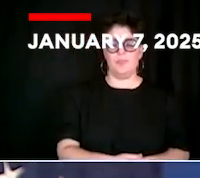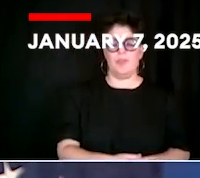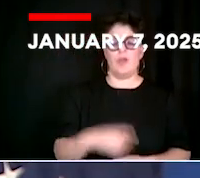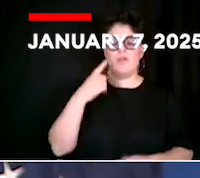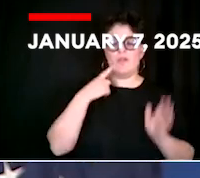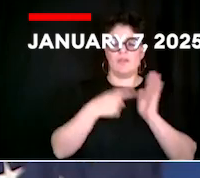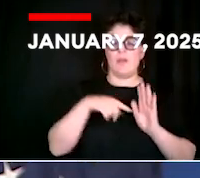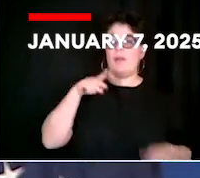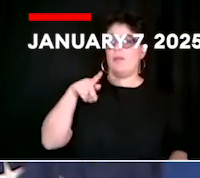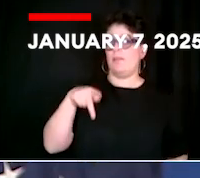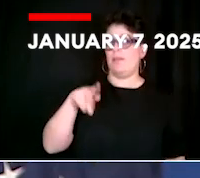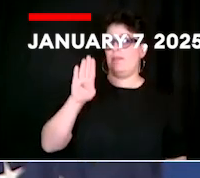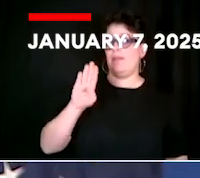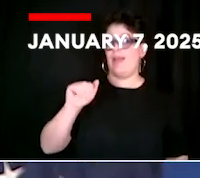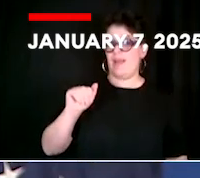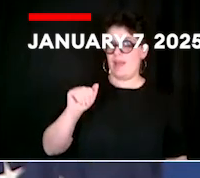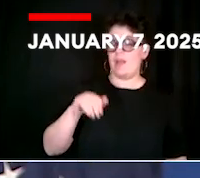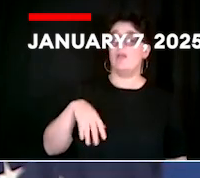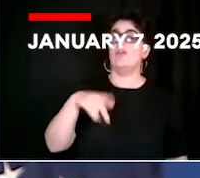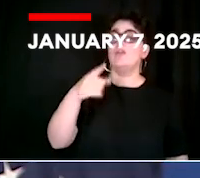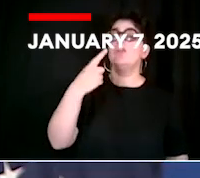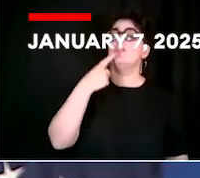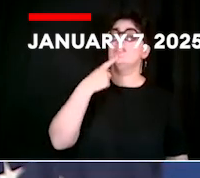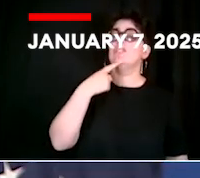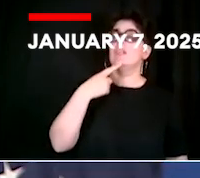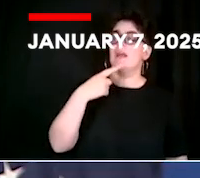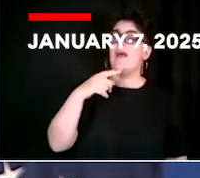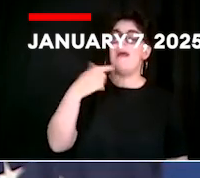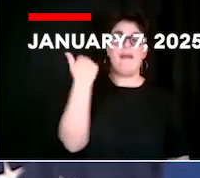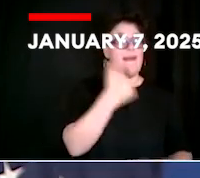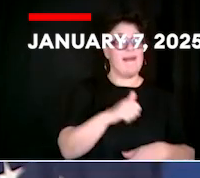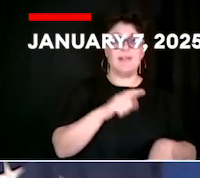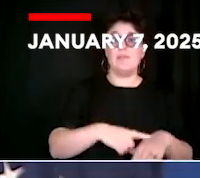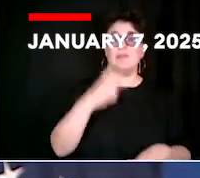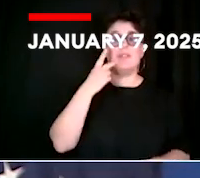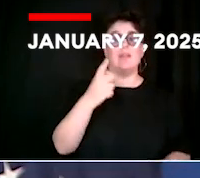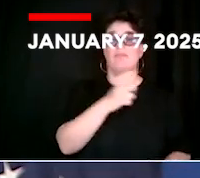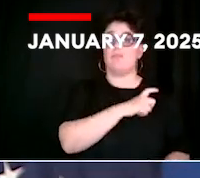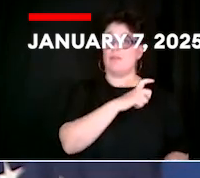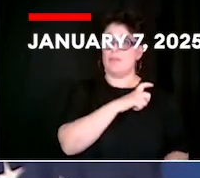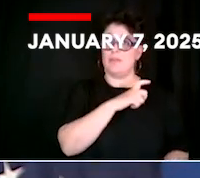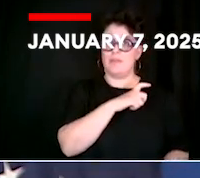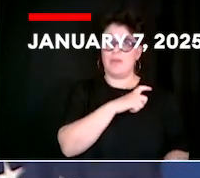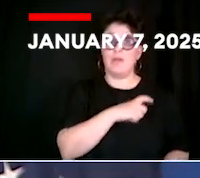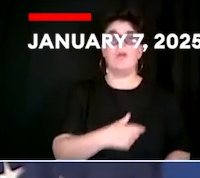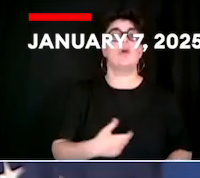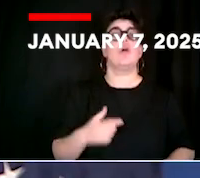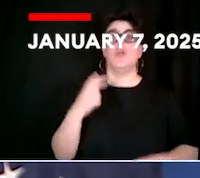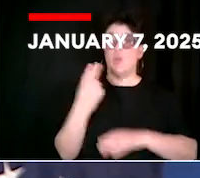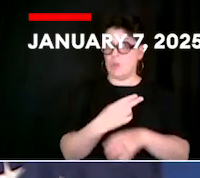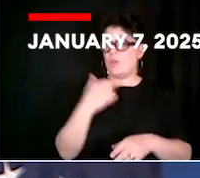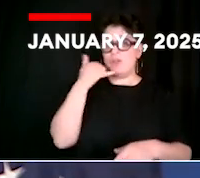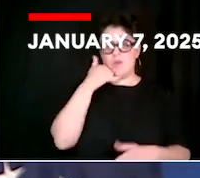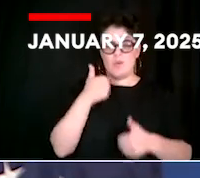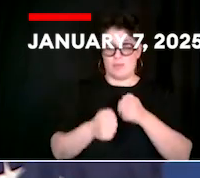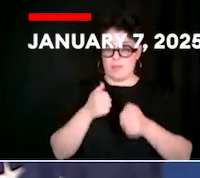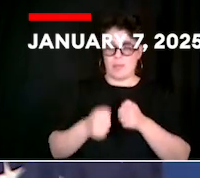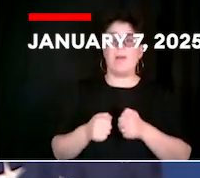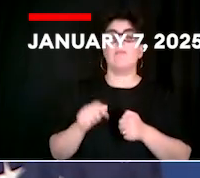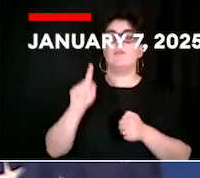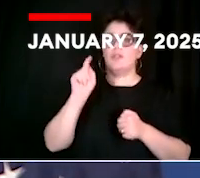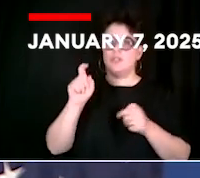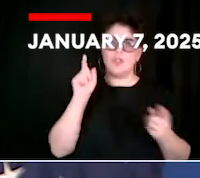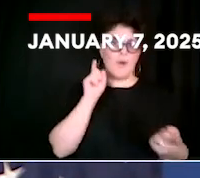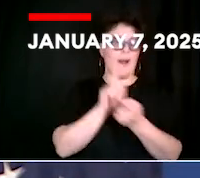out when you see officers using their phones. You should go out and interact with them. And I did that. I went into the subway system, and I would